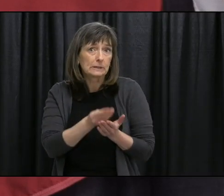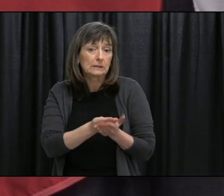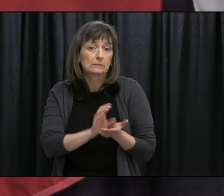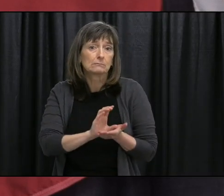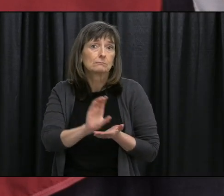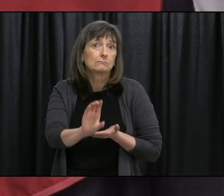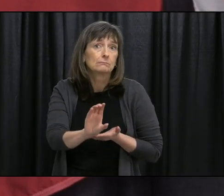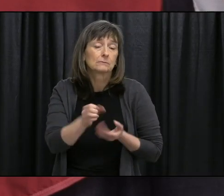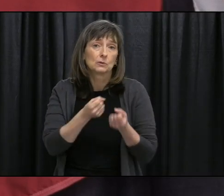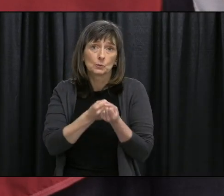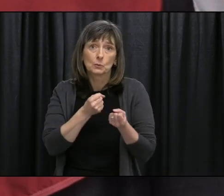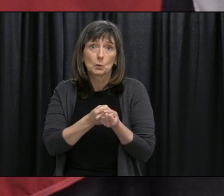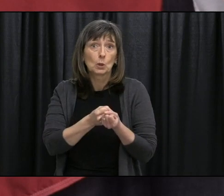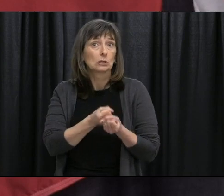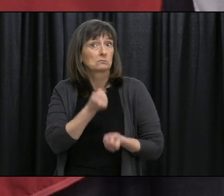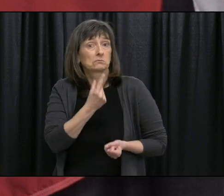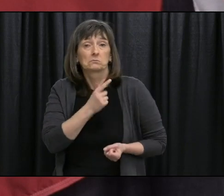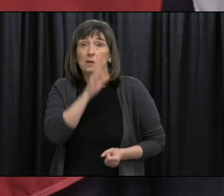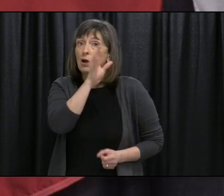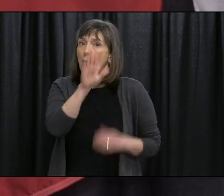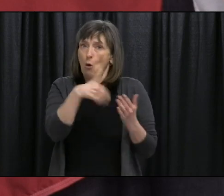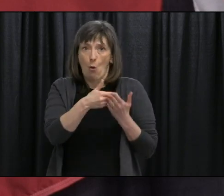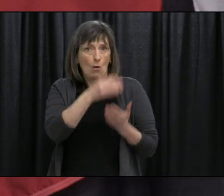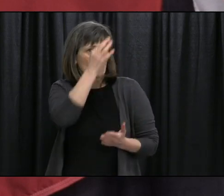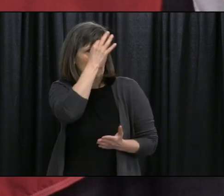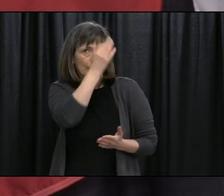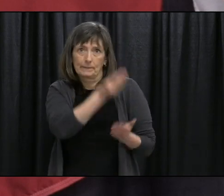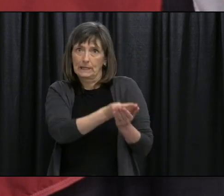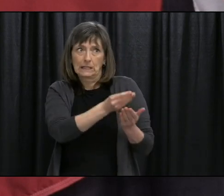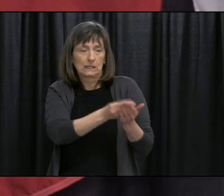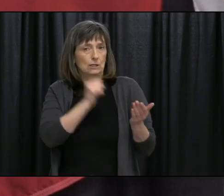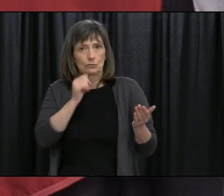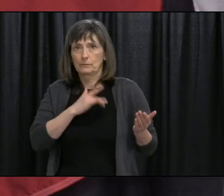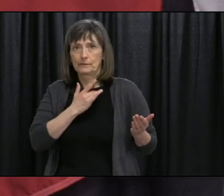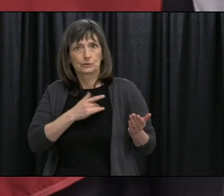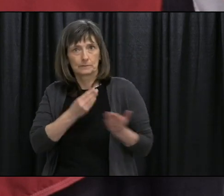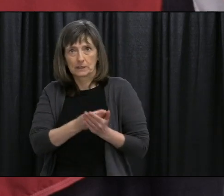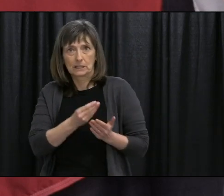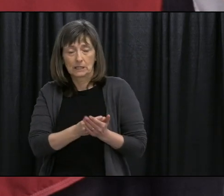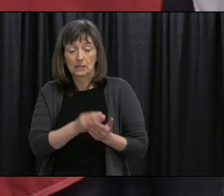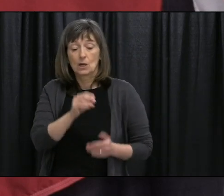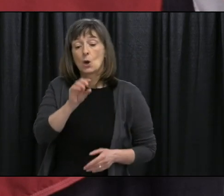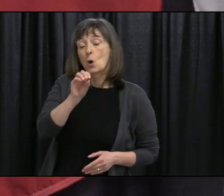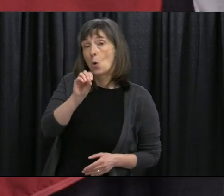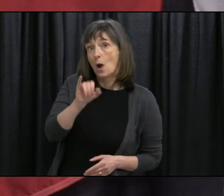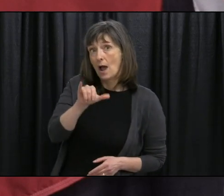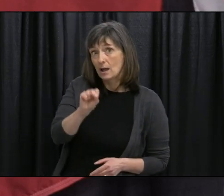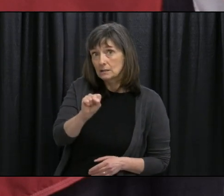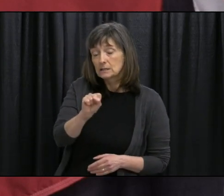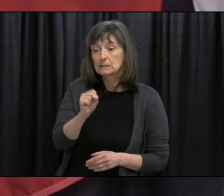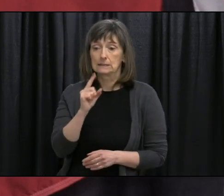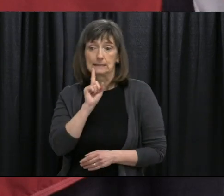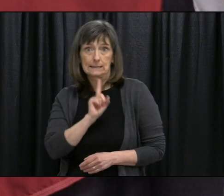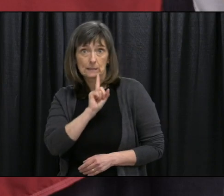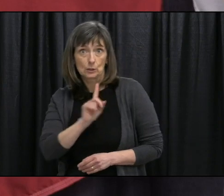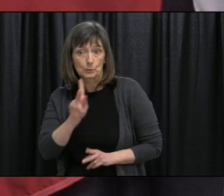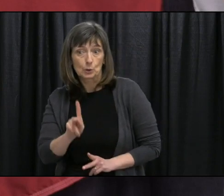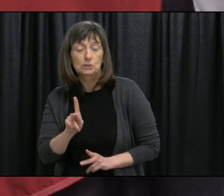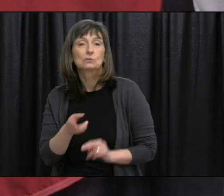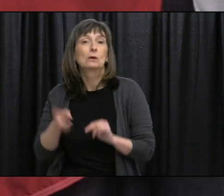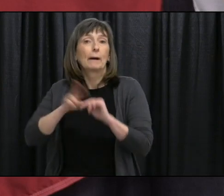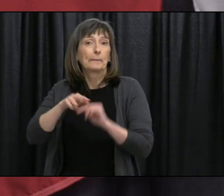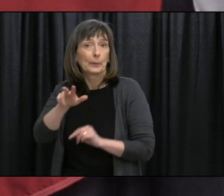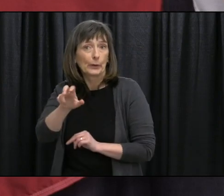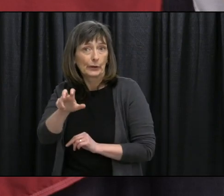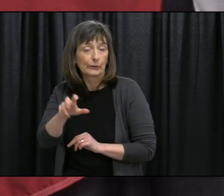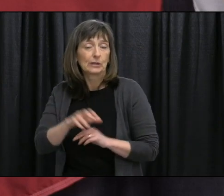federal dollars. There's no provincial dollars in this program. OAS, if you're a single person, you would get, you know, the extra